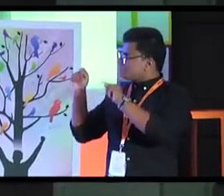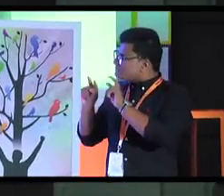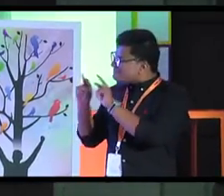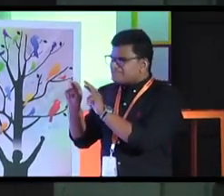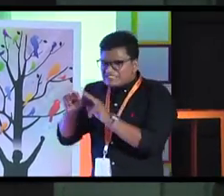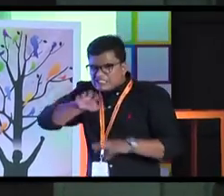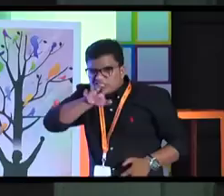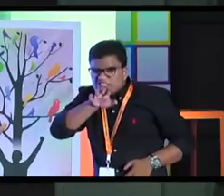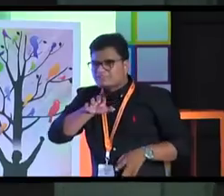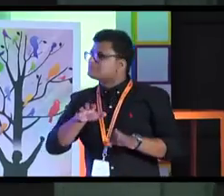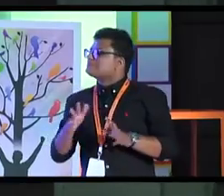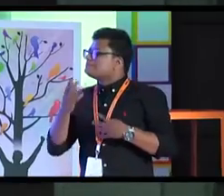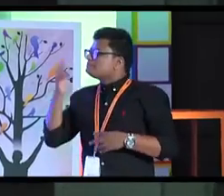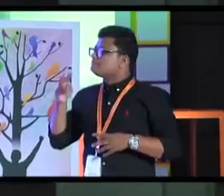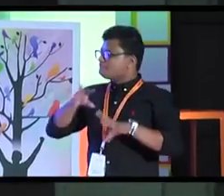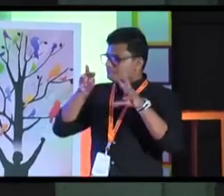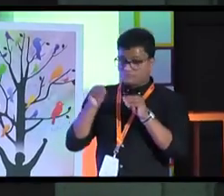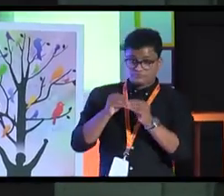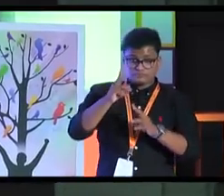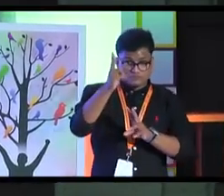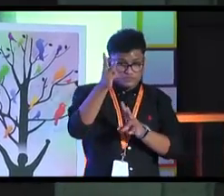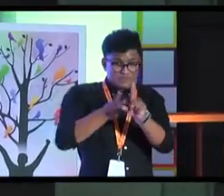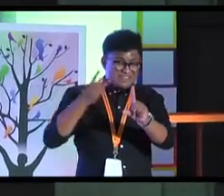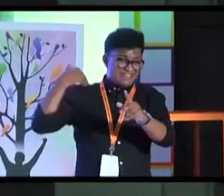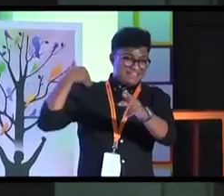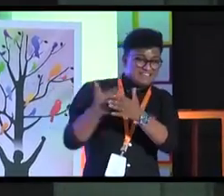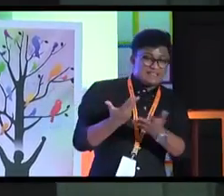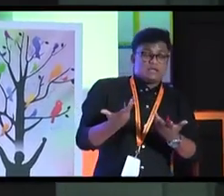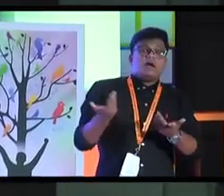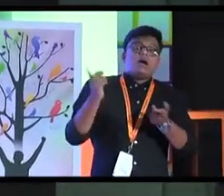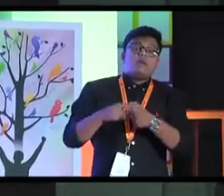the intention here is that we have emerged in last 3 years as a credible